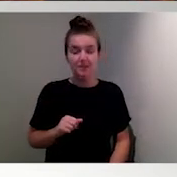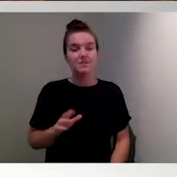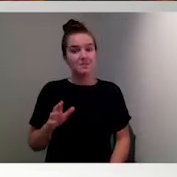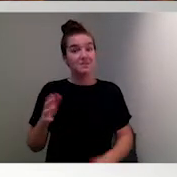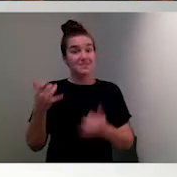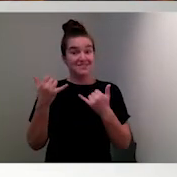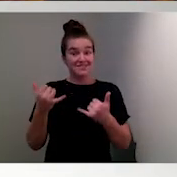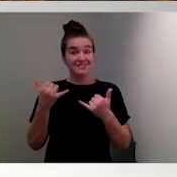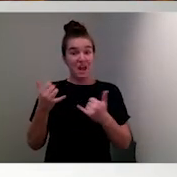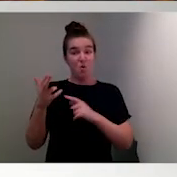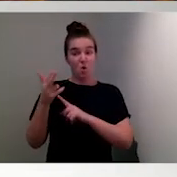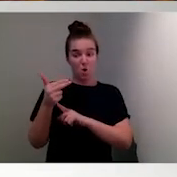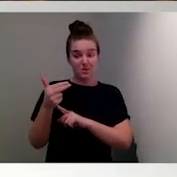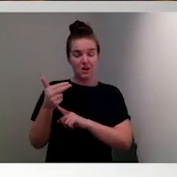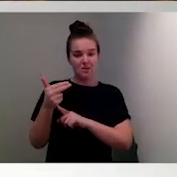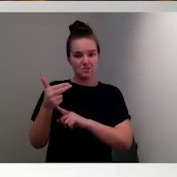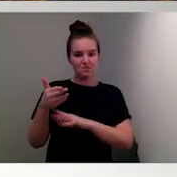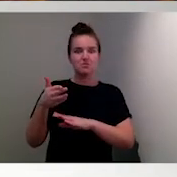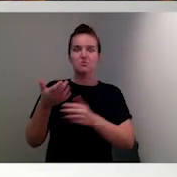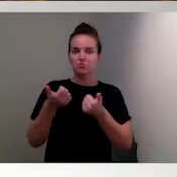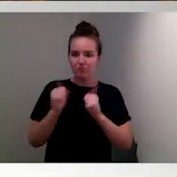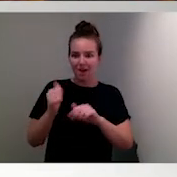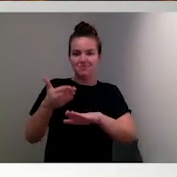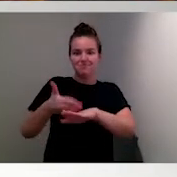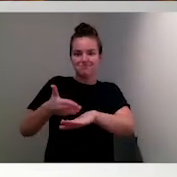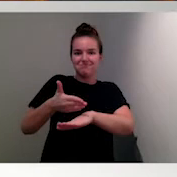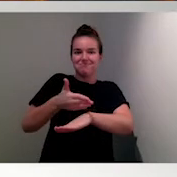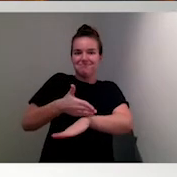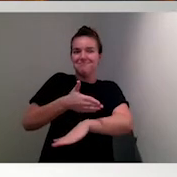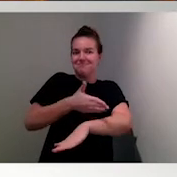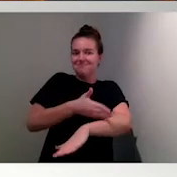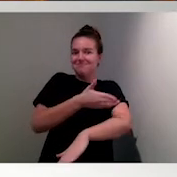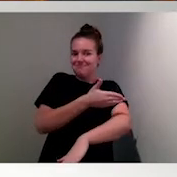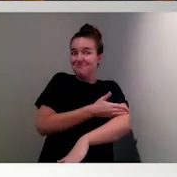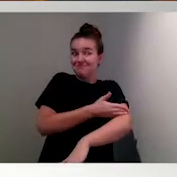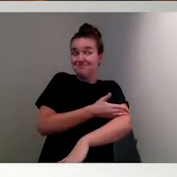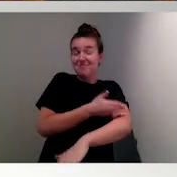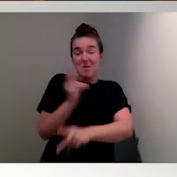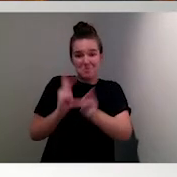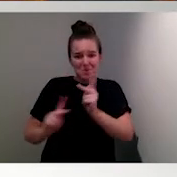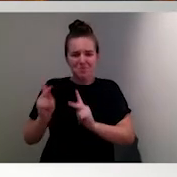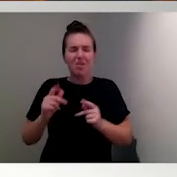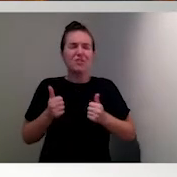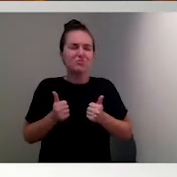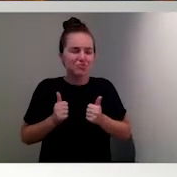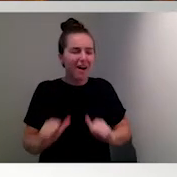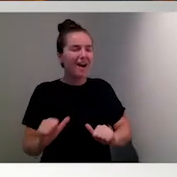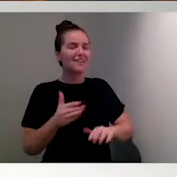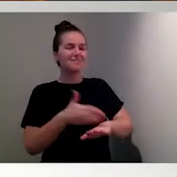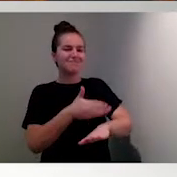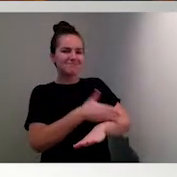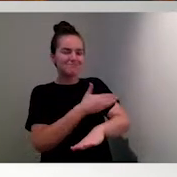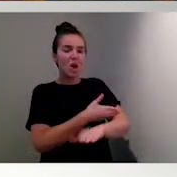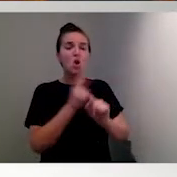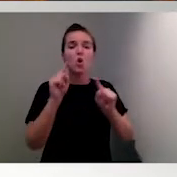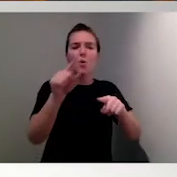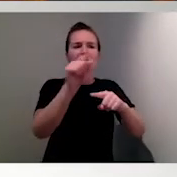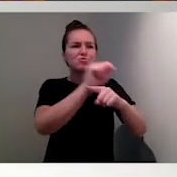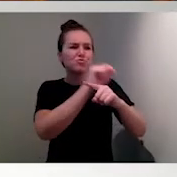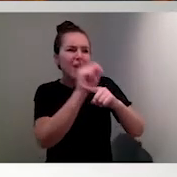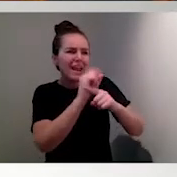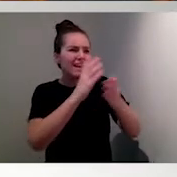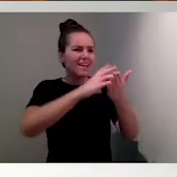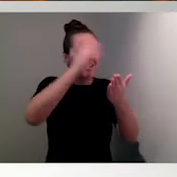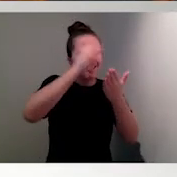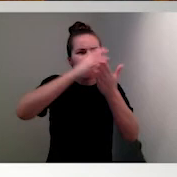strides in that area. There are people who are doing that, who are going to trainings, they're reaching out,